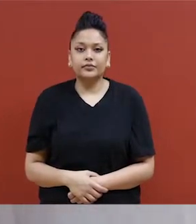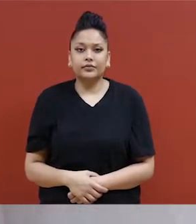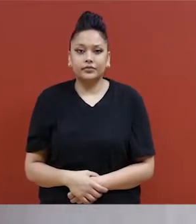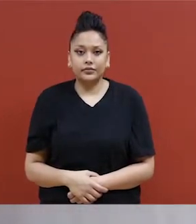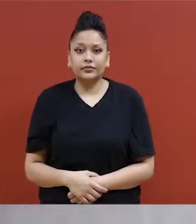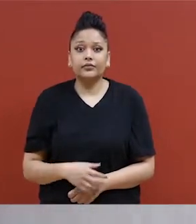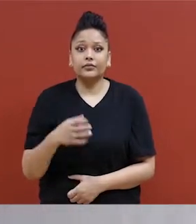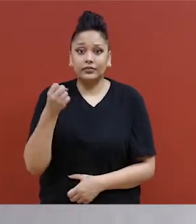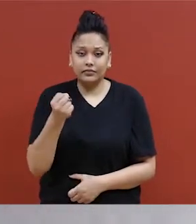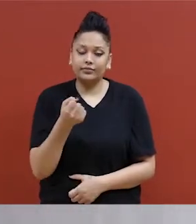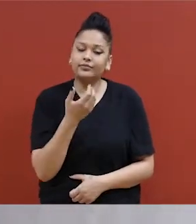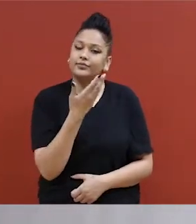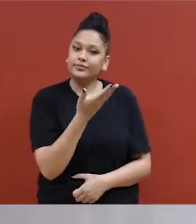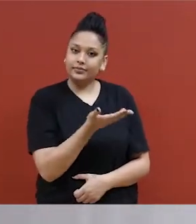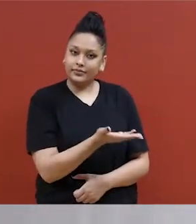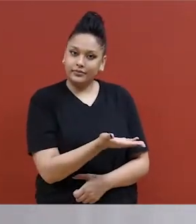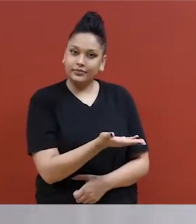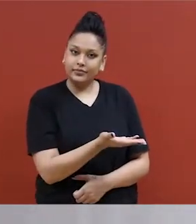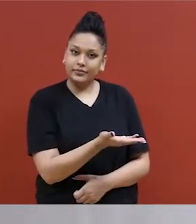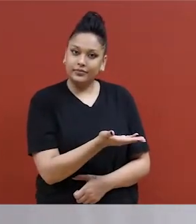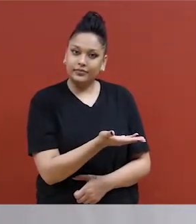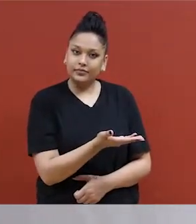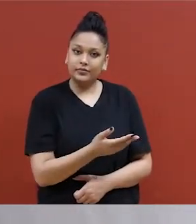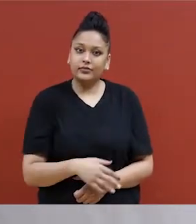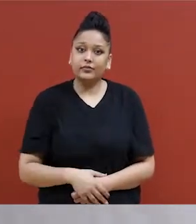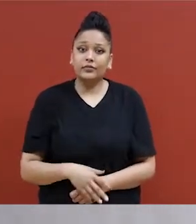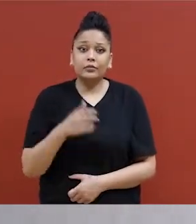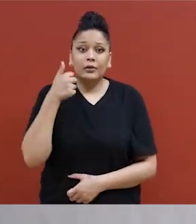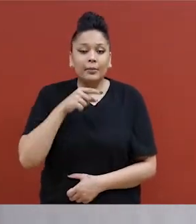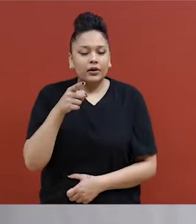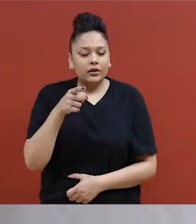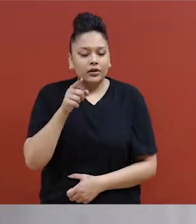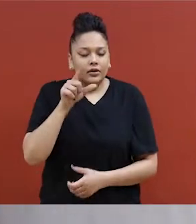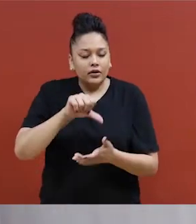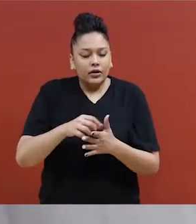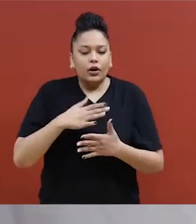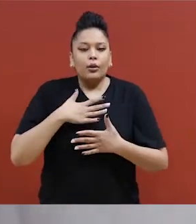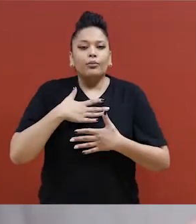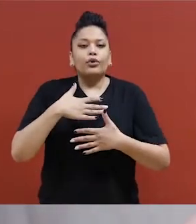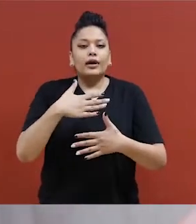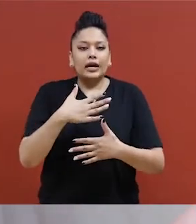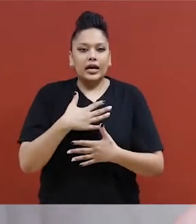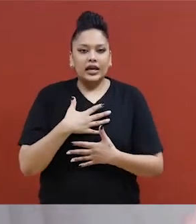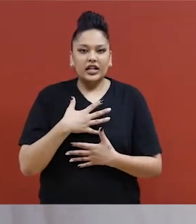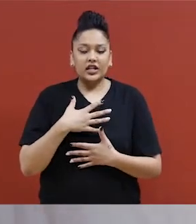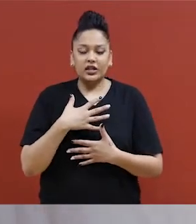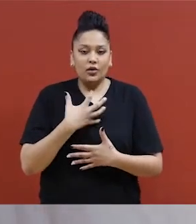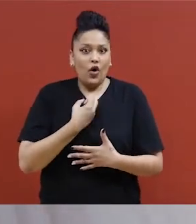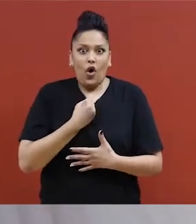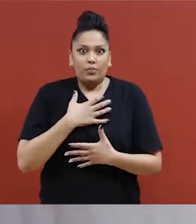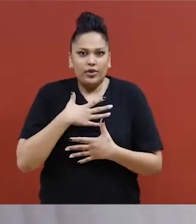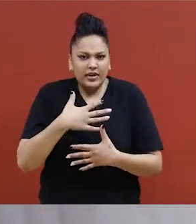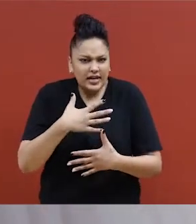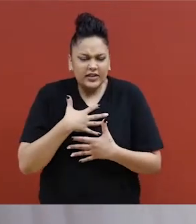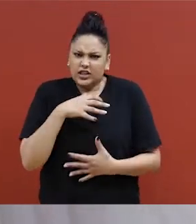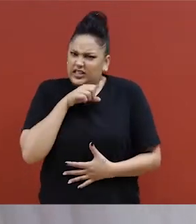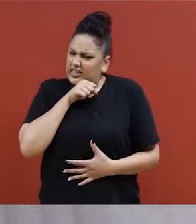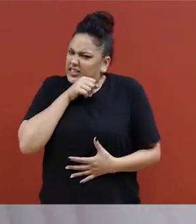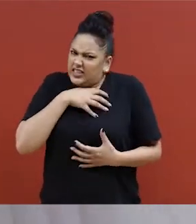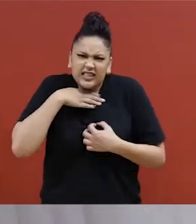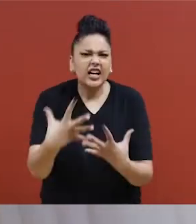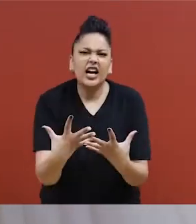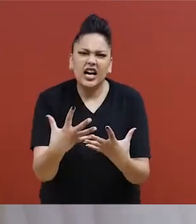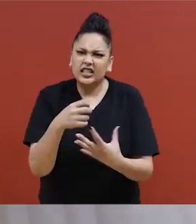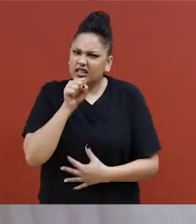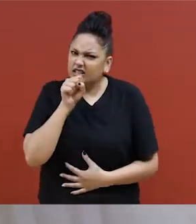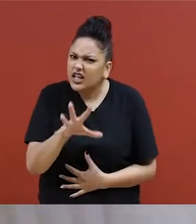and down. We want to take a big breath. We don't want to hold our breath. We want to the air